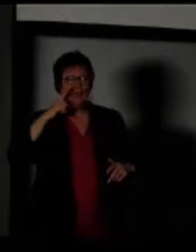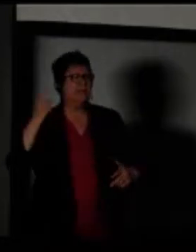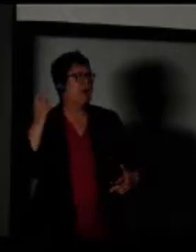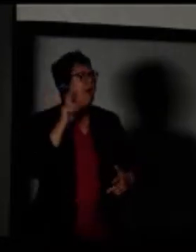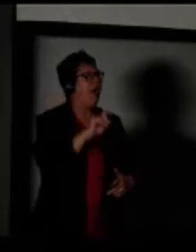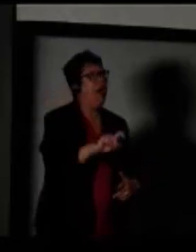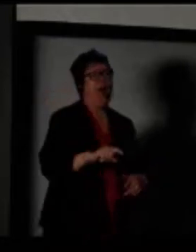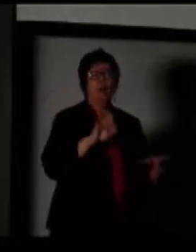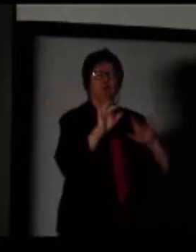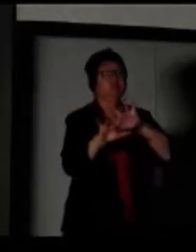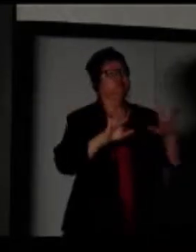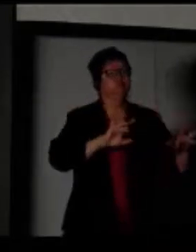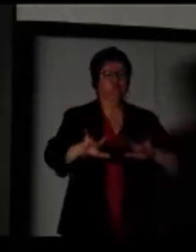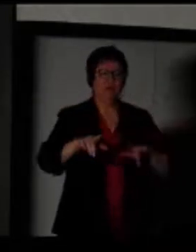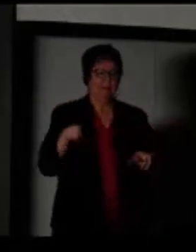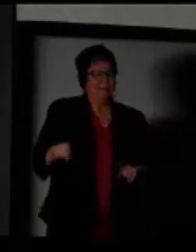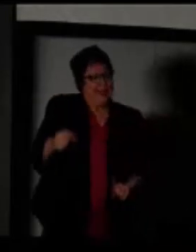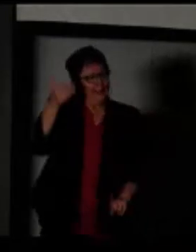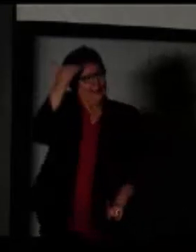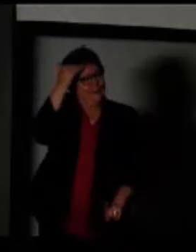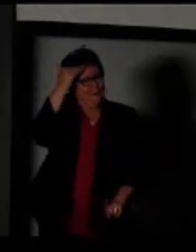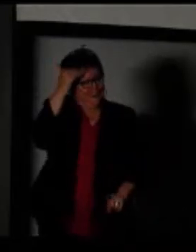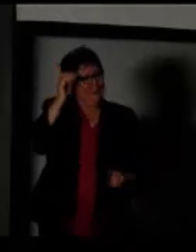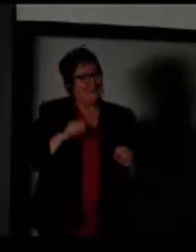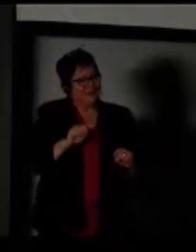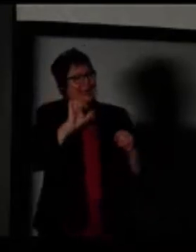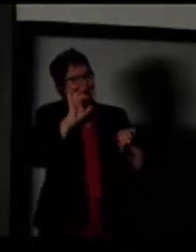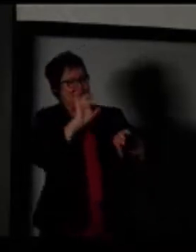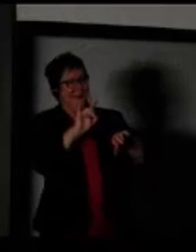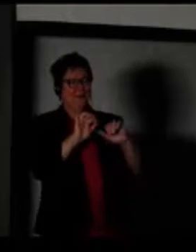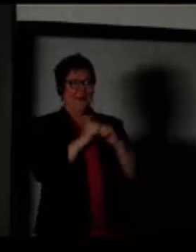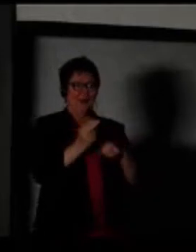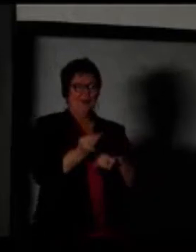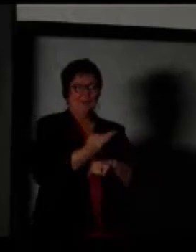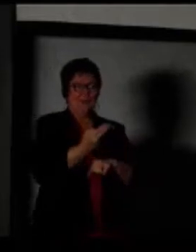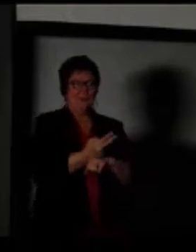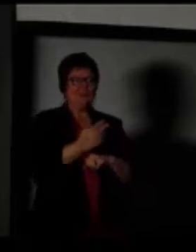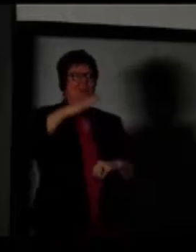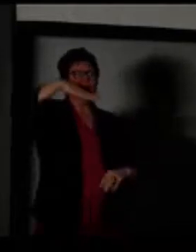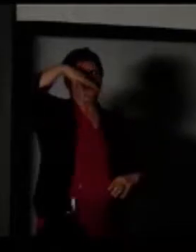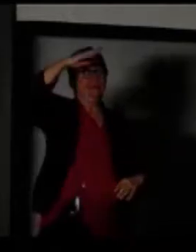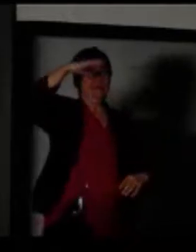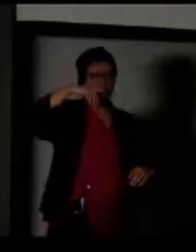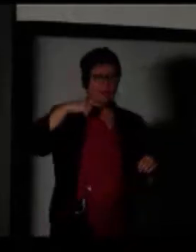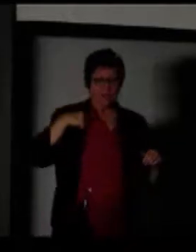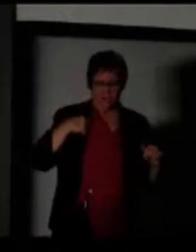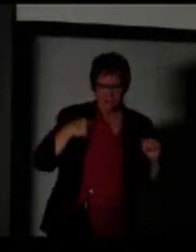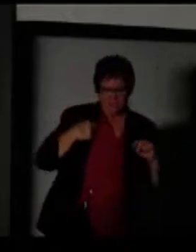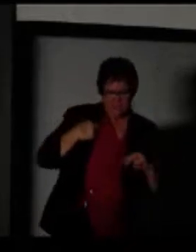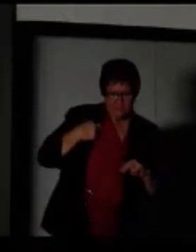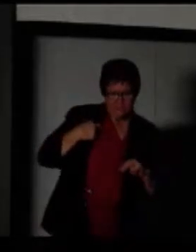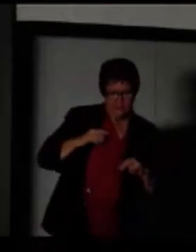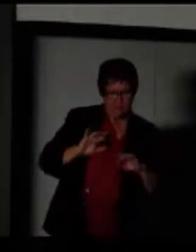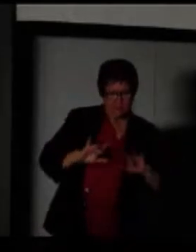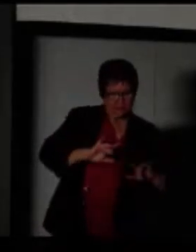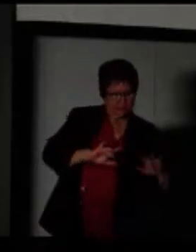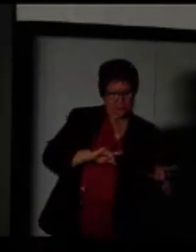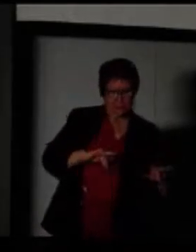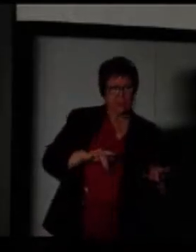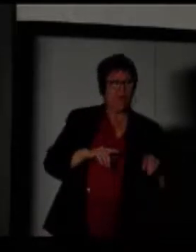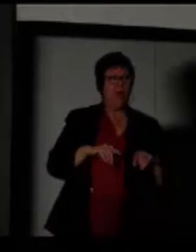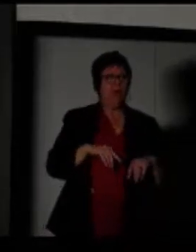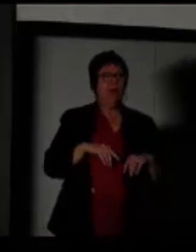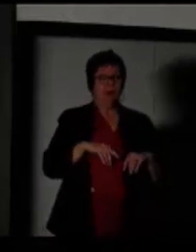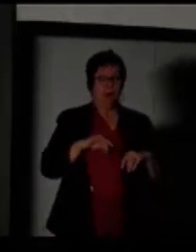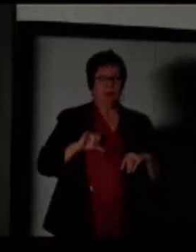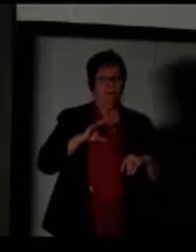go up, and they immediately know how to use it. And that's when the adults will then go up. If you have a group of adults, they will look